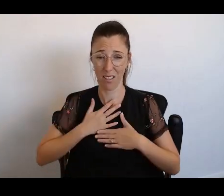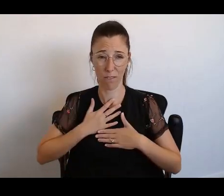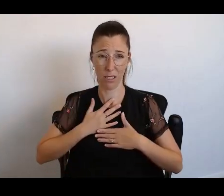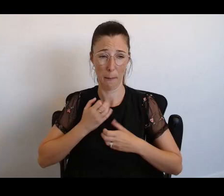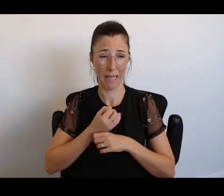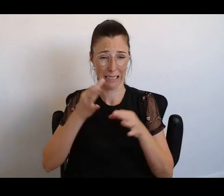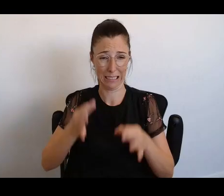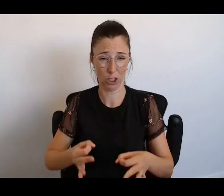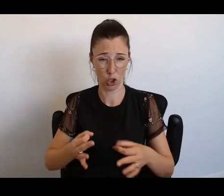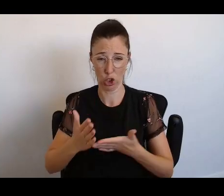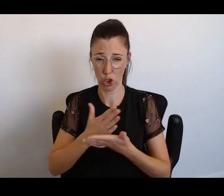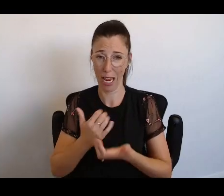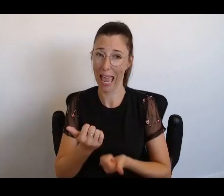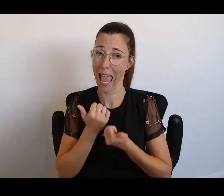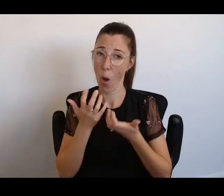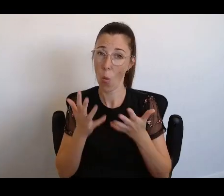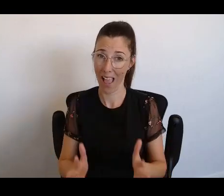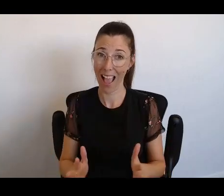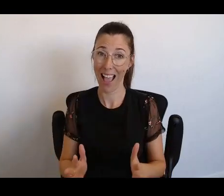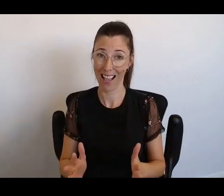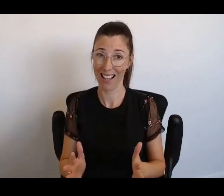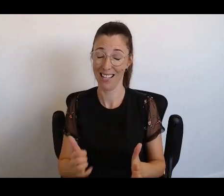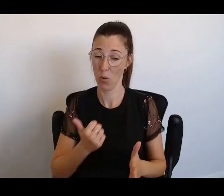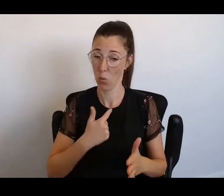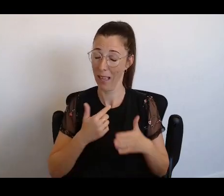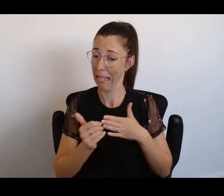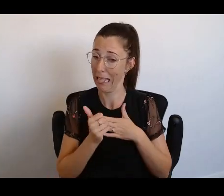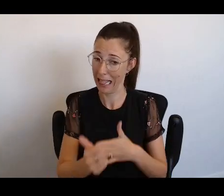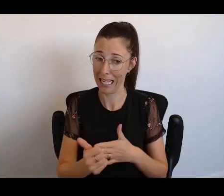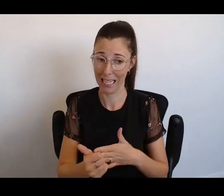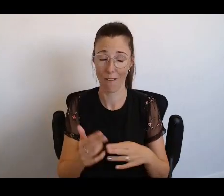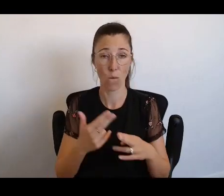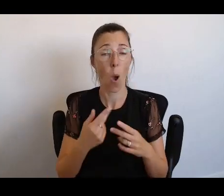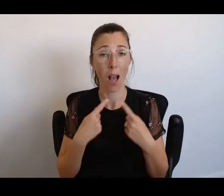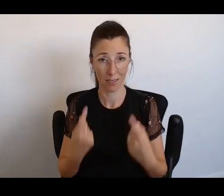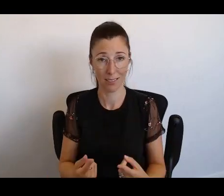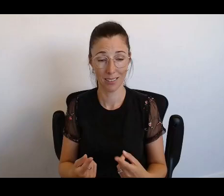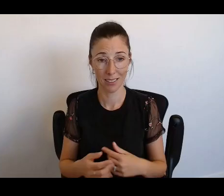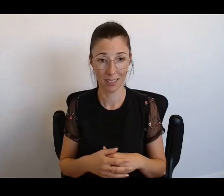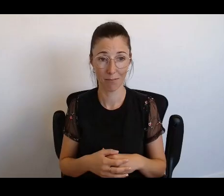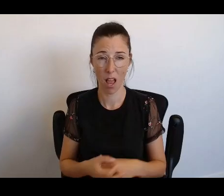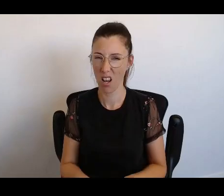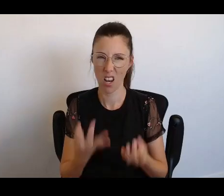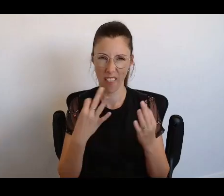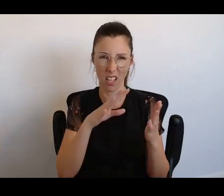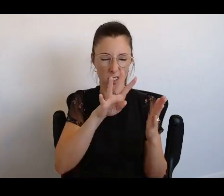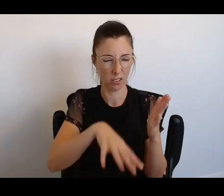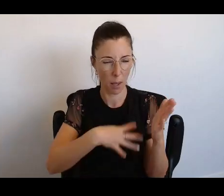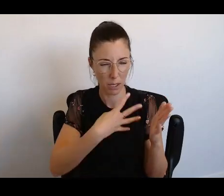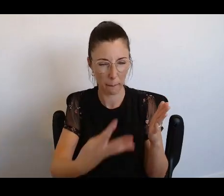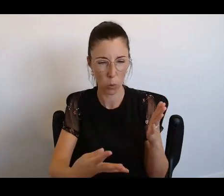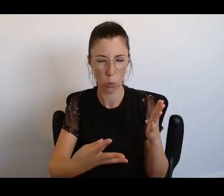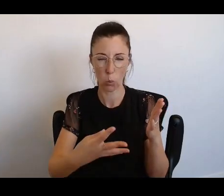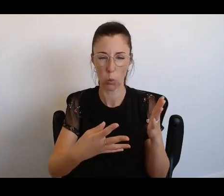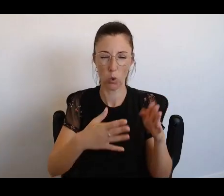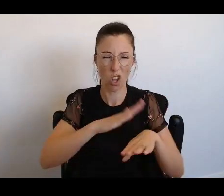way, directed by us, for us. There was no timetables or schedules. We knew what we